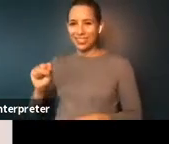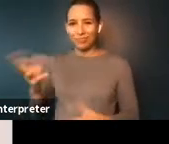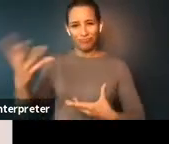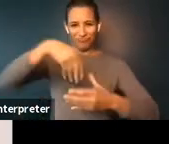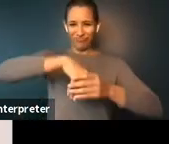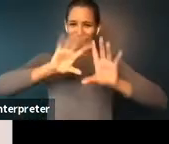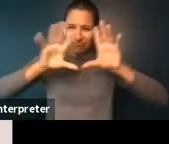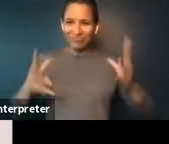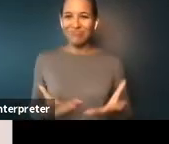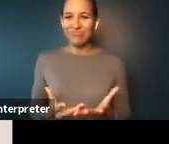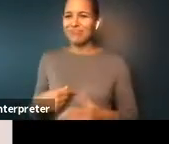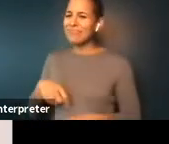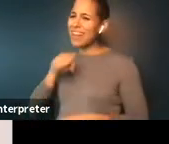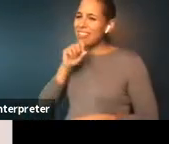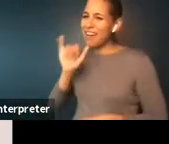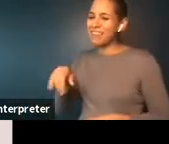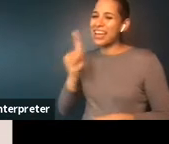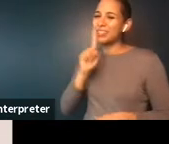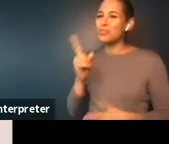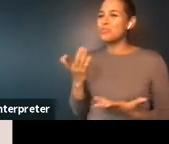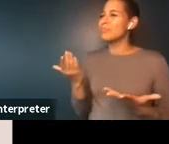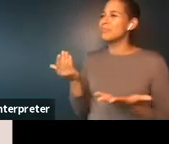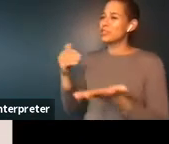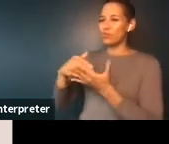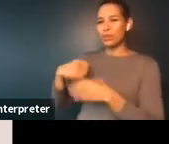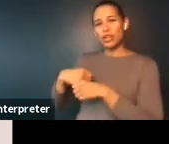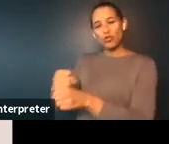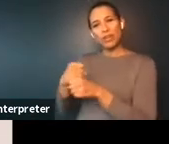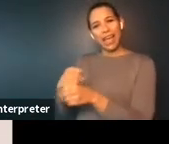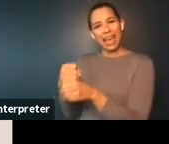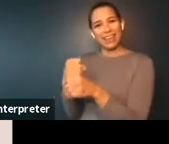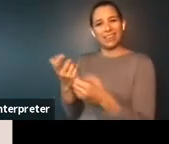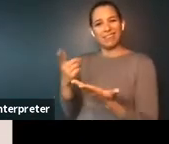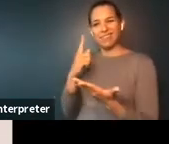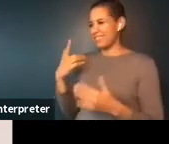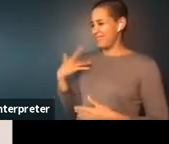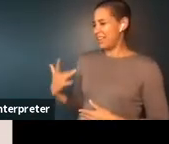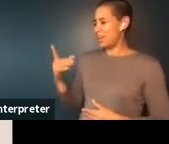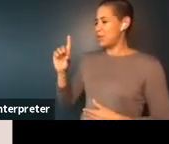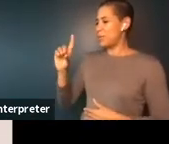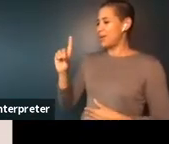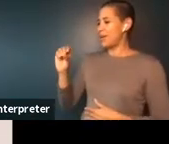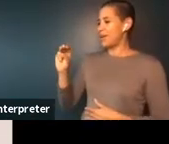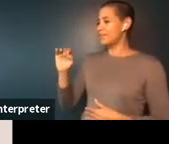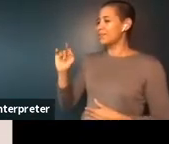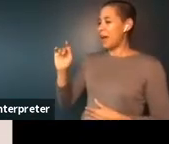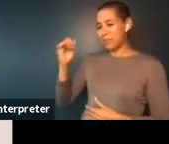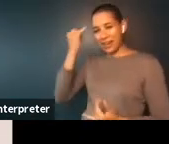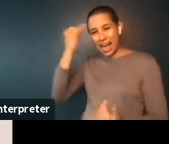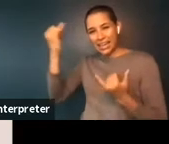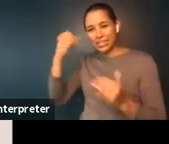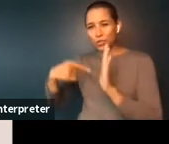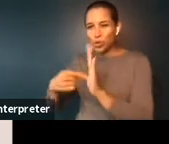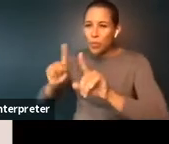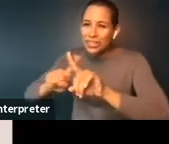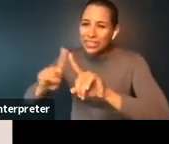sort of remaking of this dominant idea that centers visuality, right, into something that emphasizes all of these different senses, right,